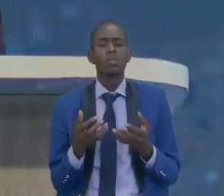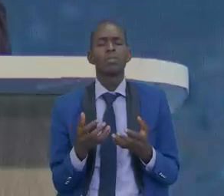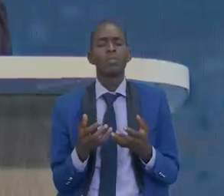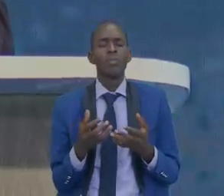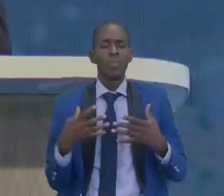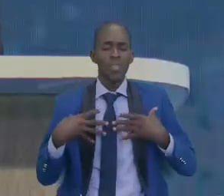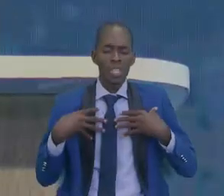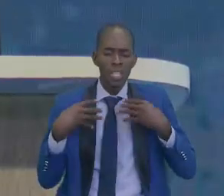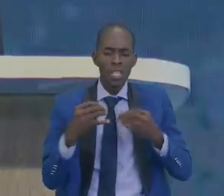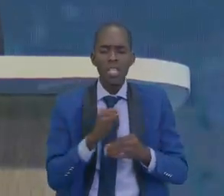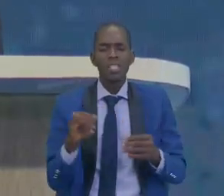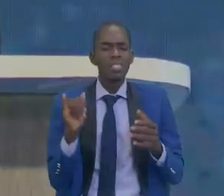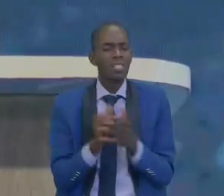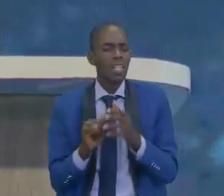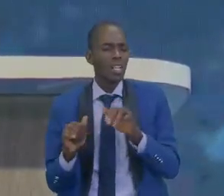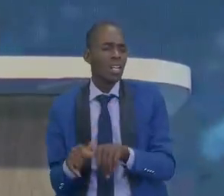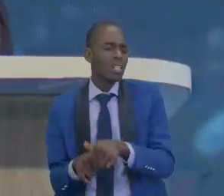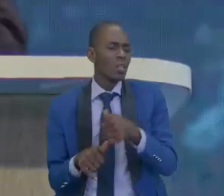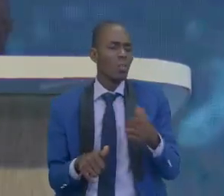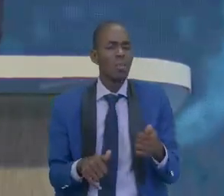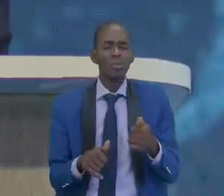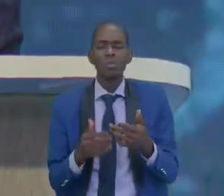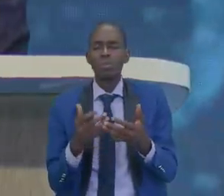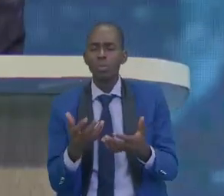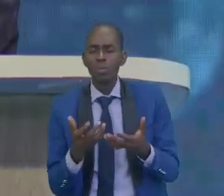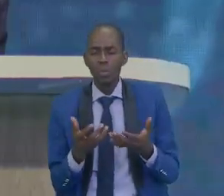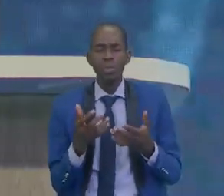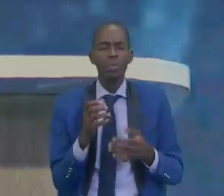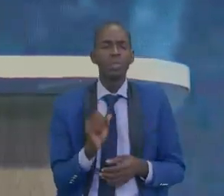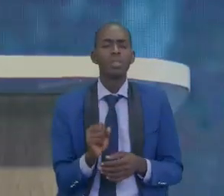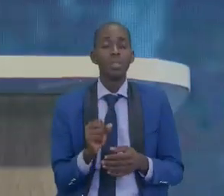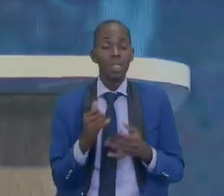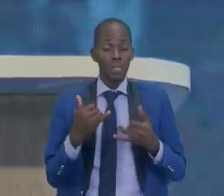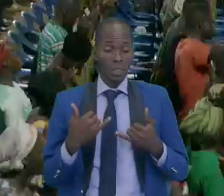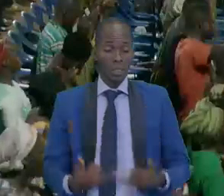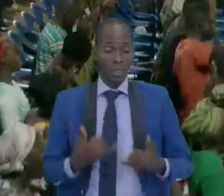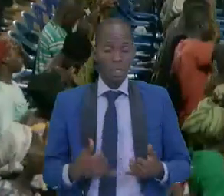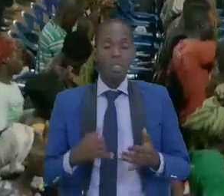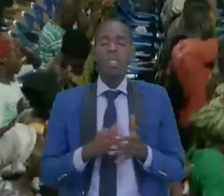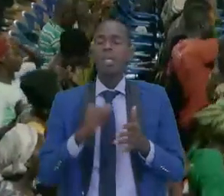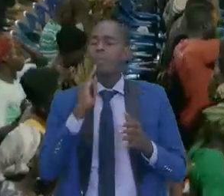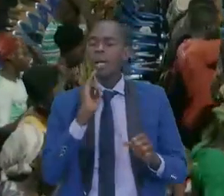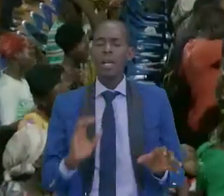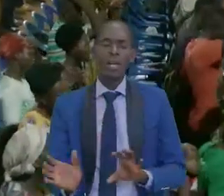healing that anyone desires, right now it is done.